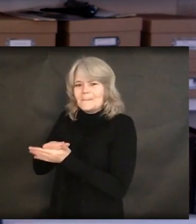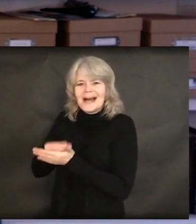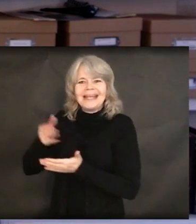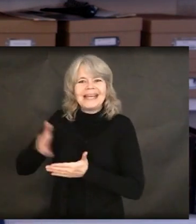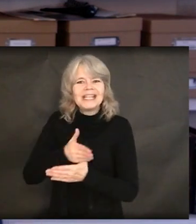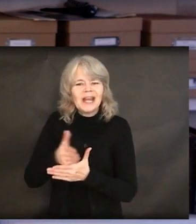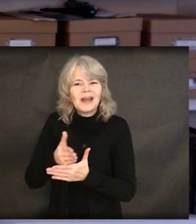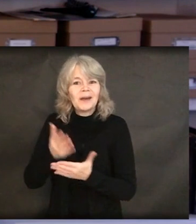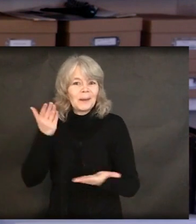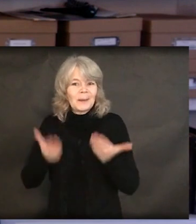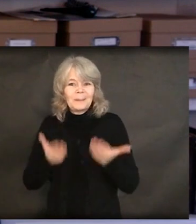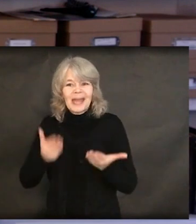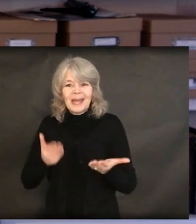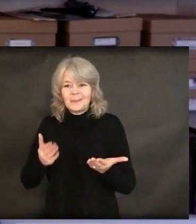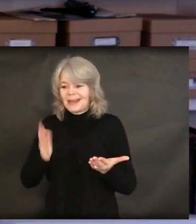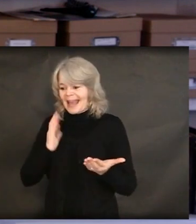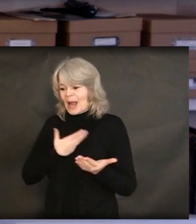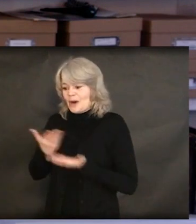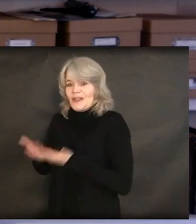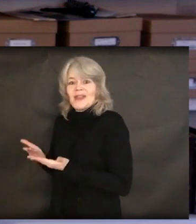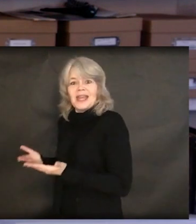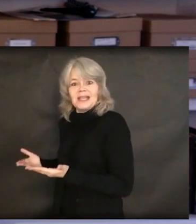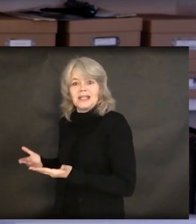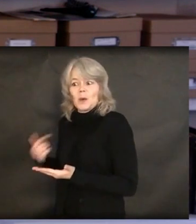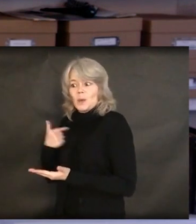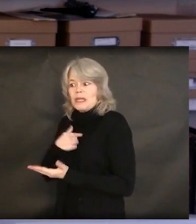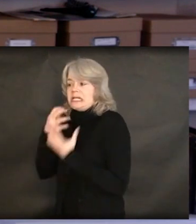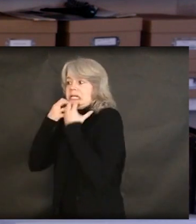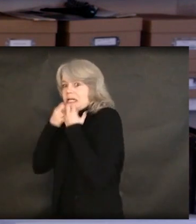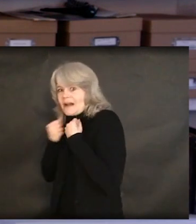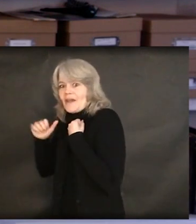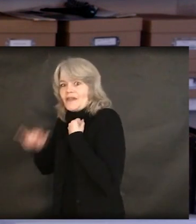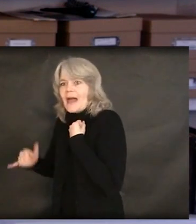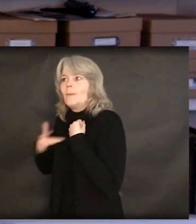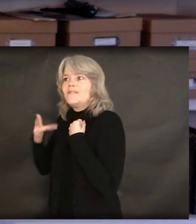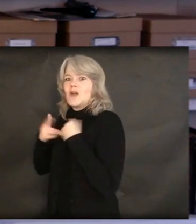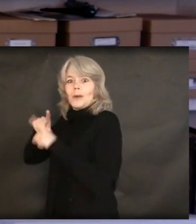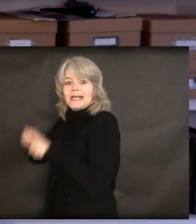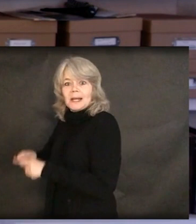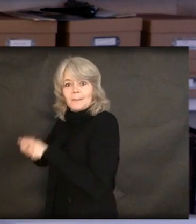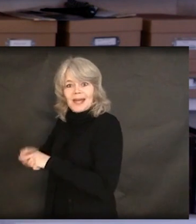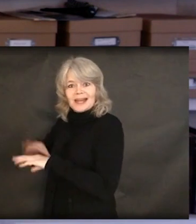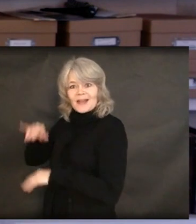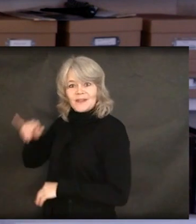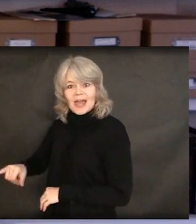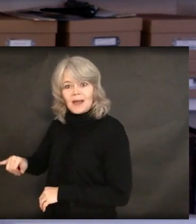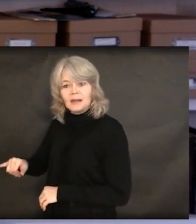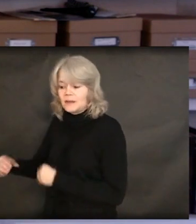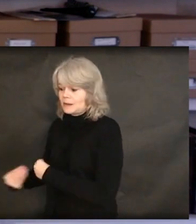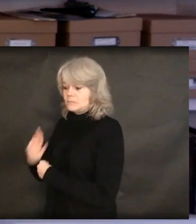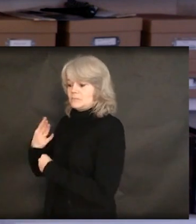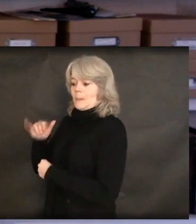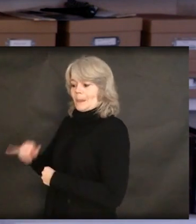our stuff has become our stuffing in life. Does our stuff give our lives shape and